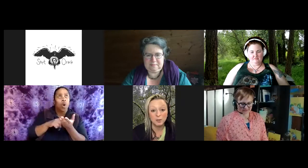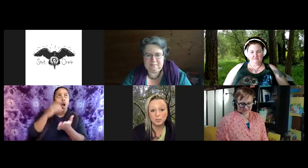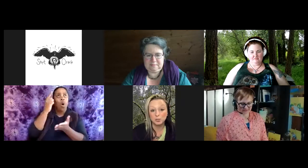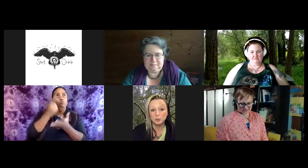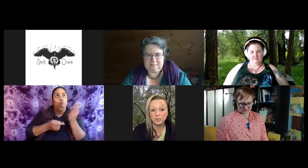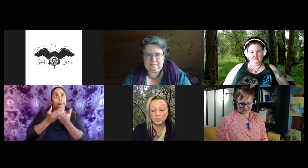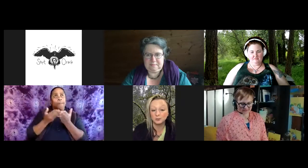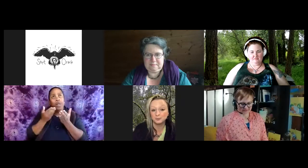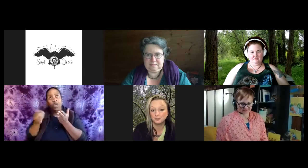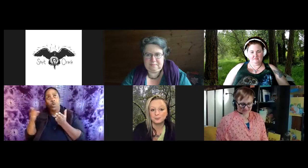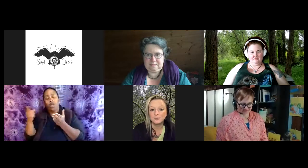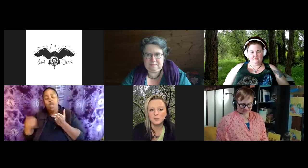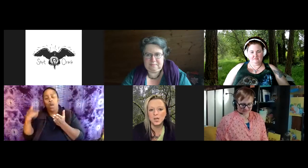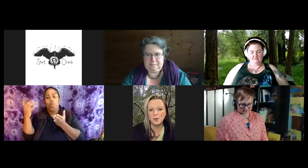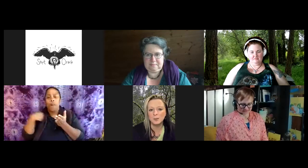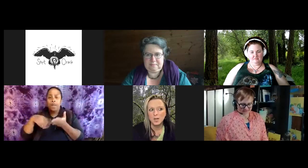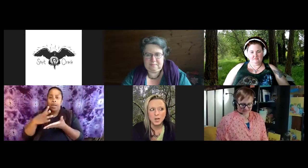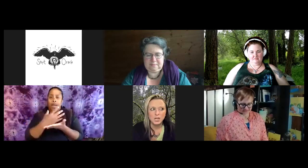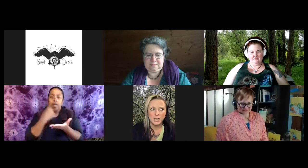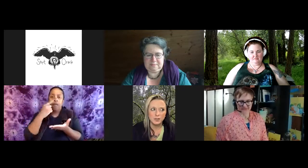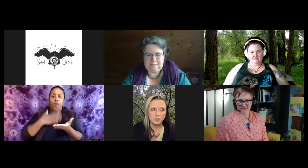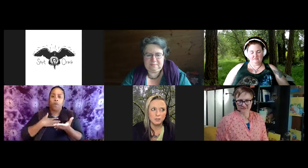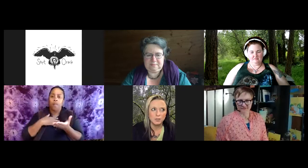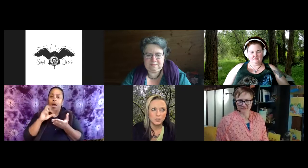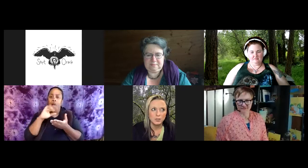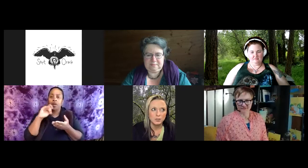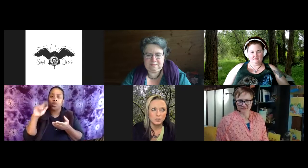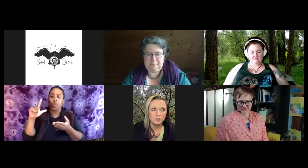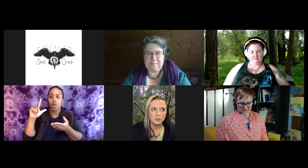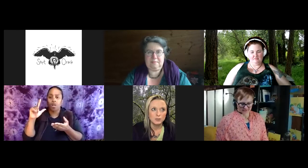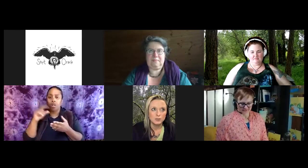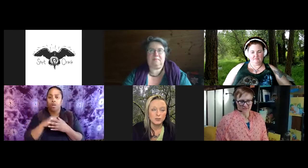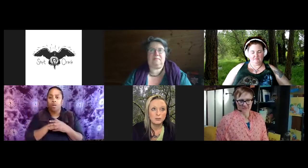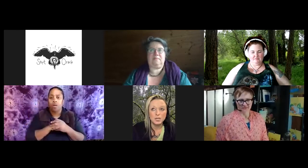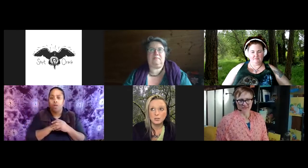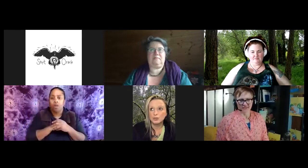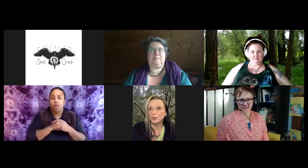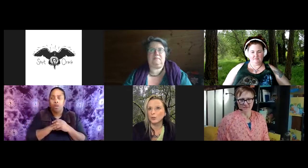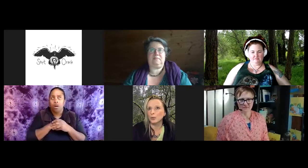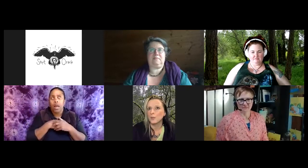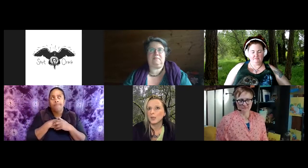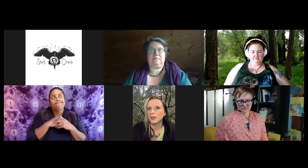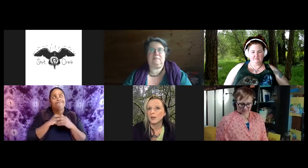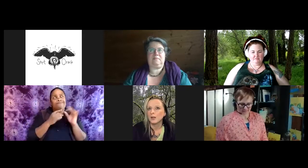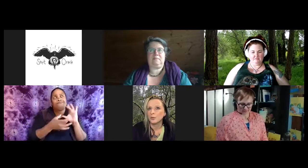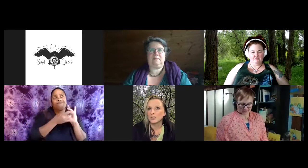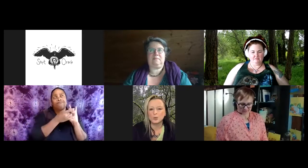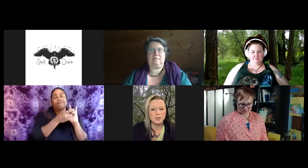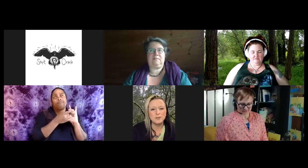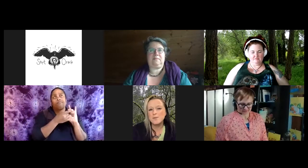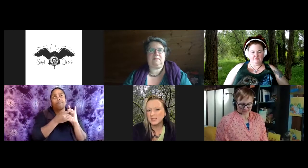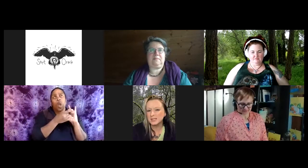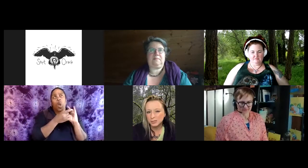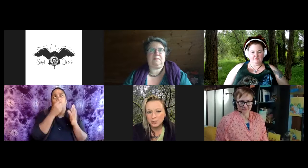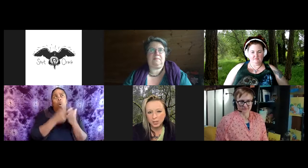for my ritual. Kind of tune into what sort